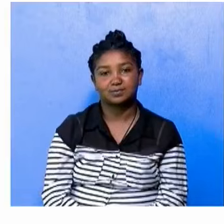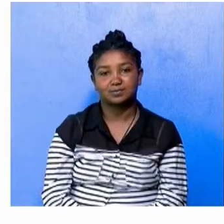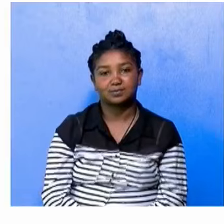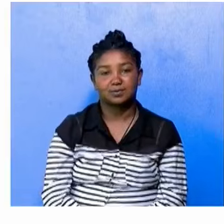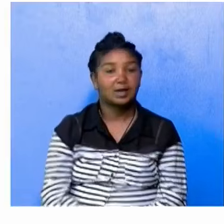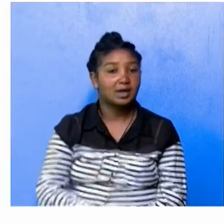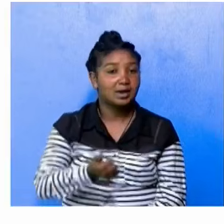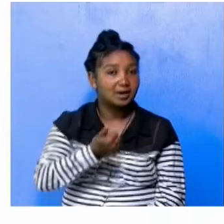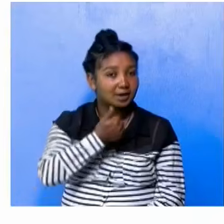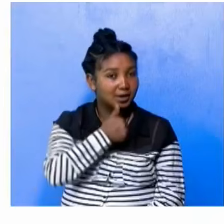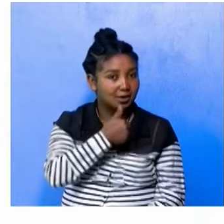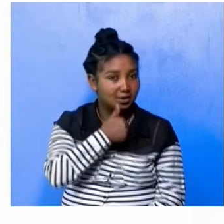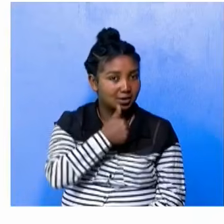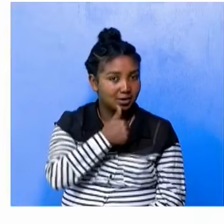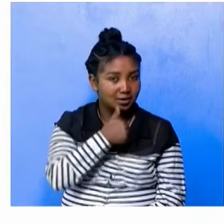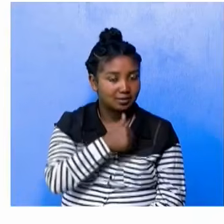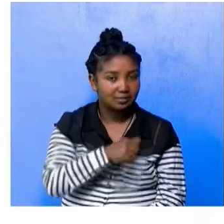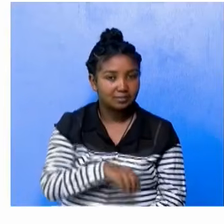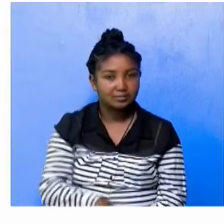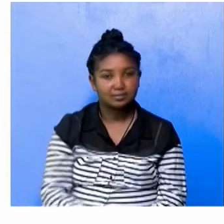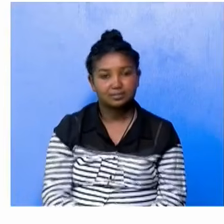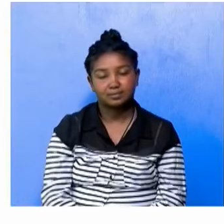Girl.